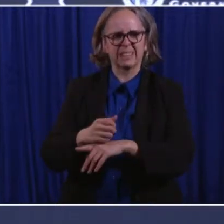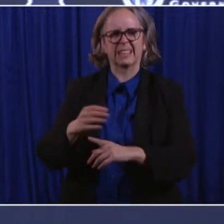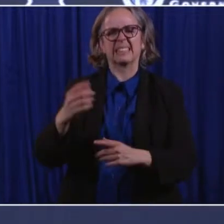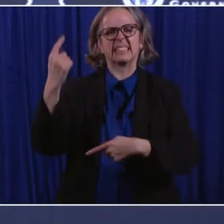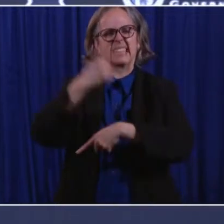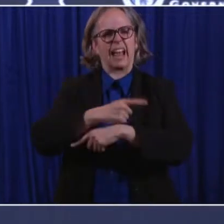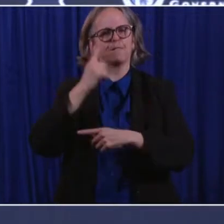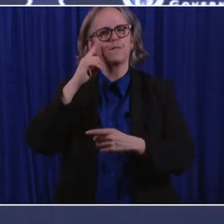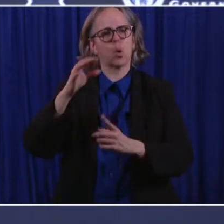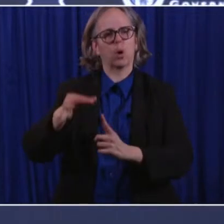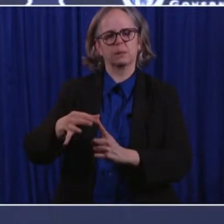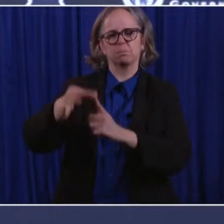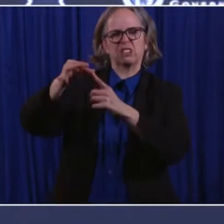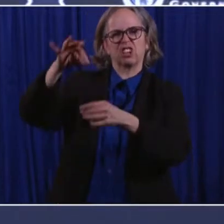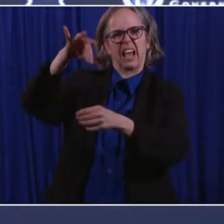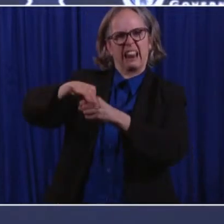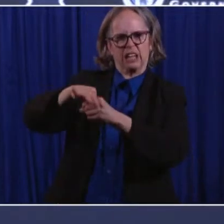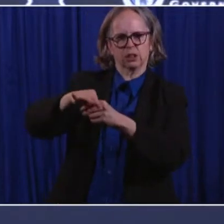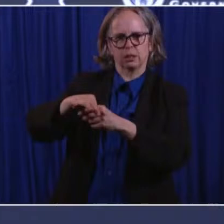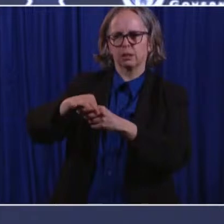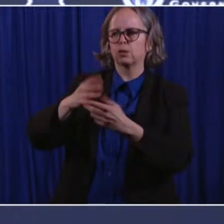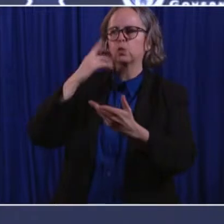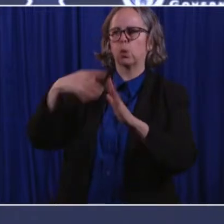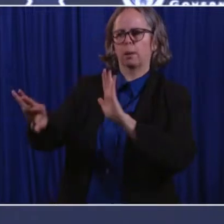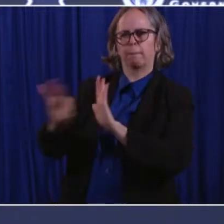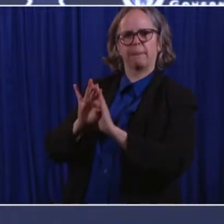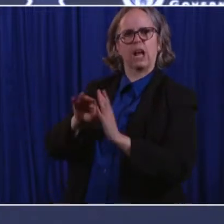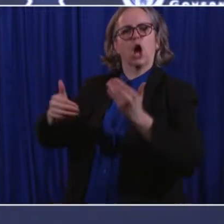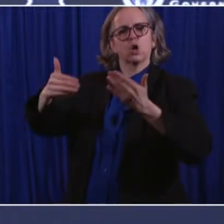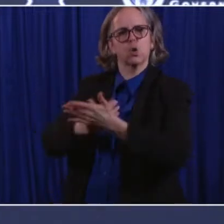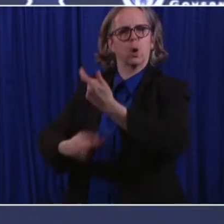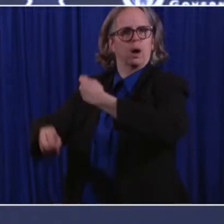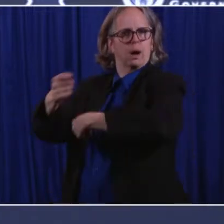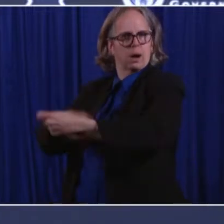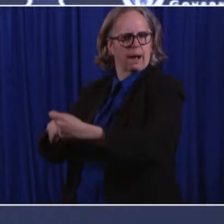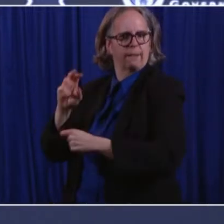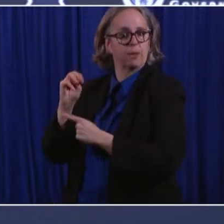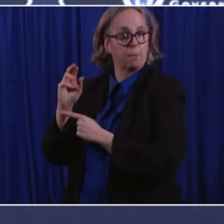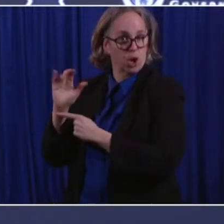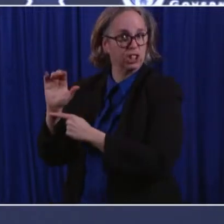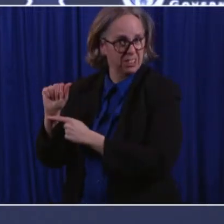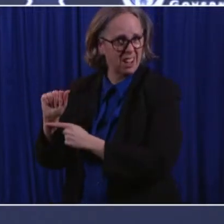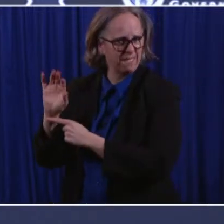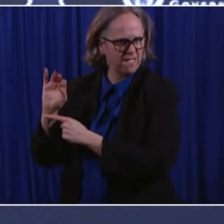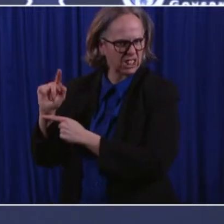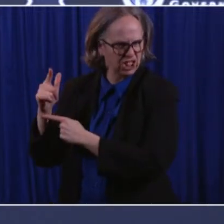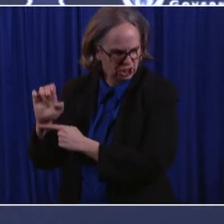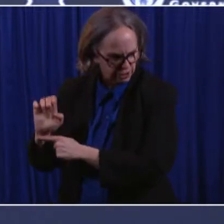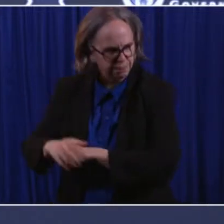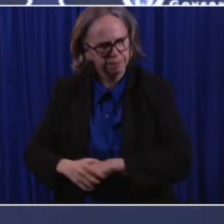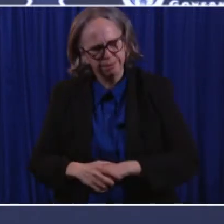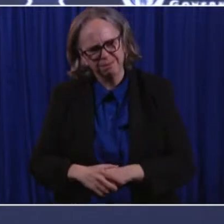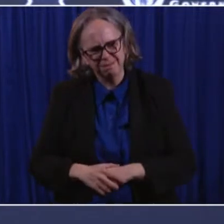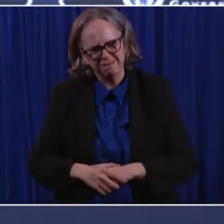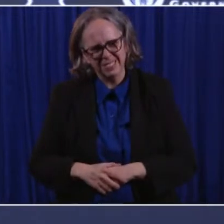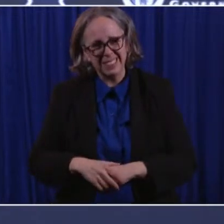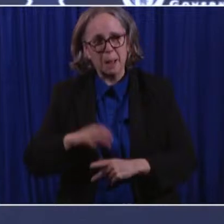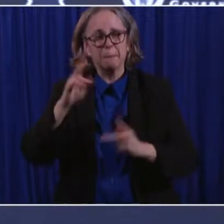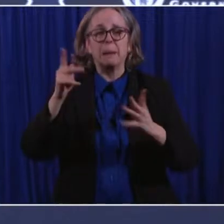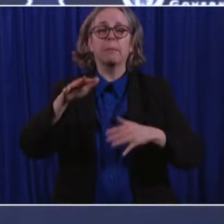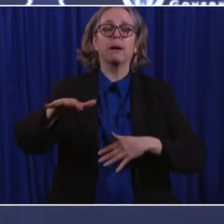replacement. As my former colleagues in the U.S. House of Representatives would always